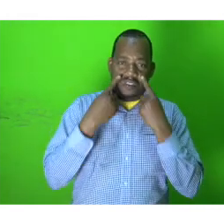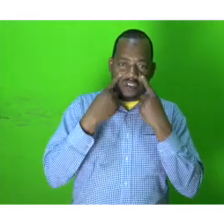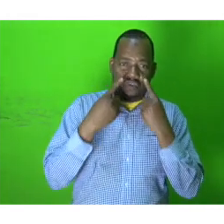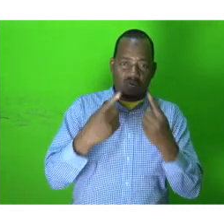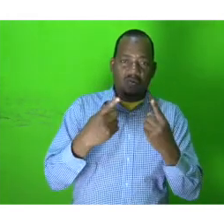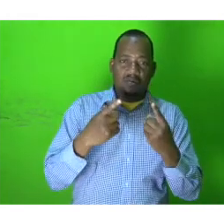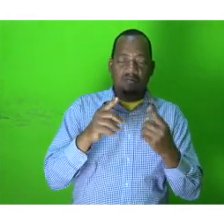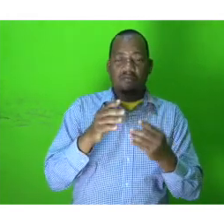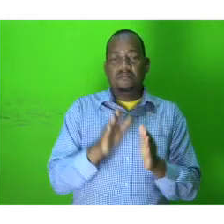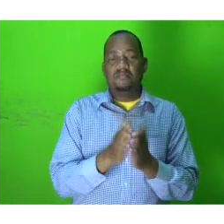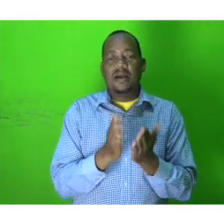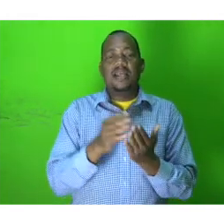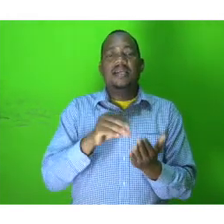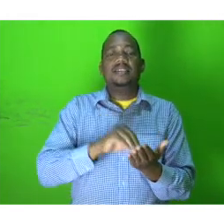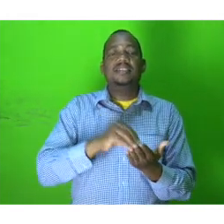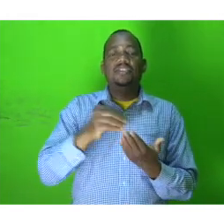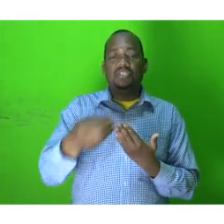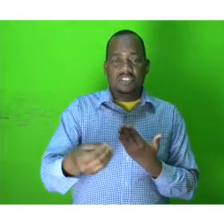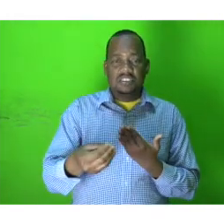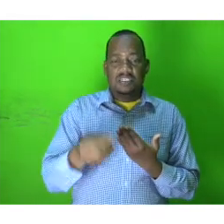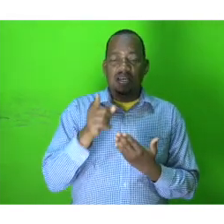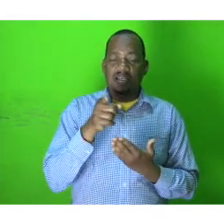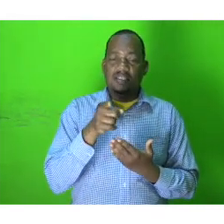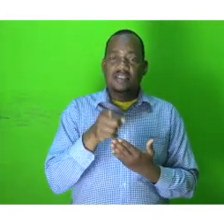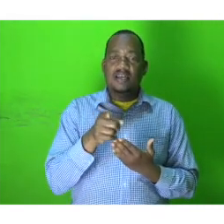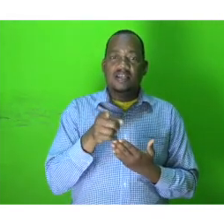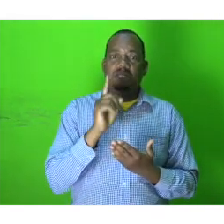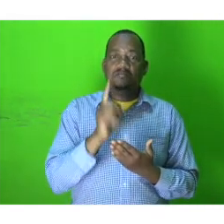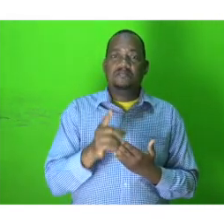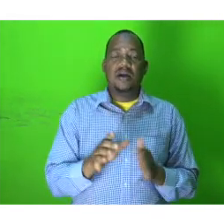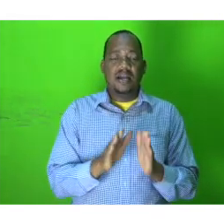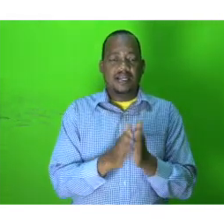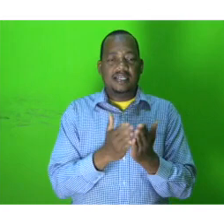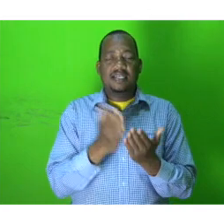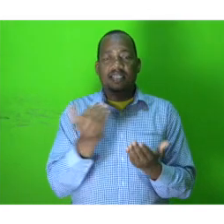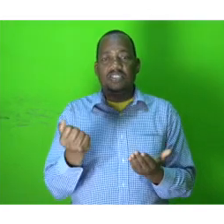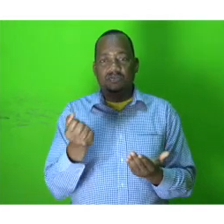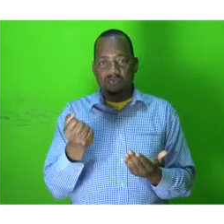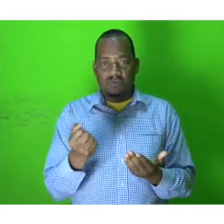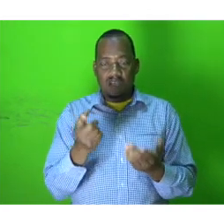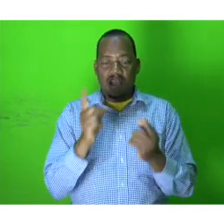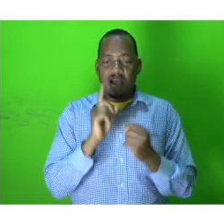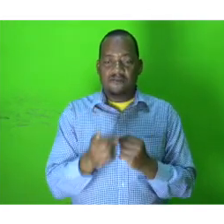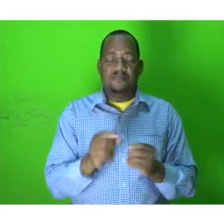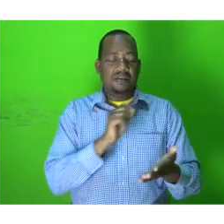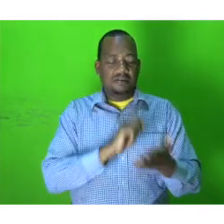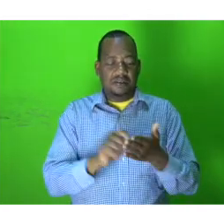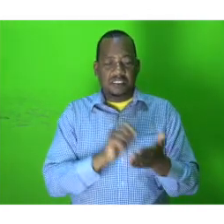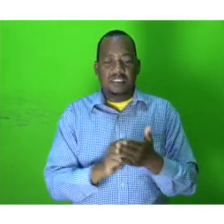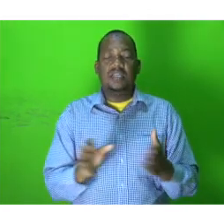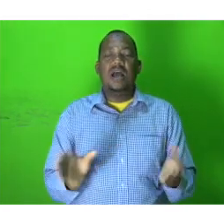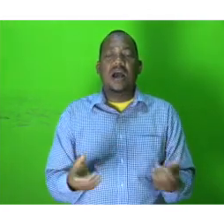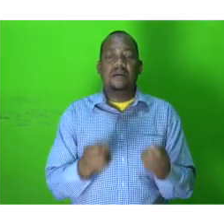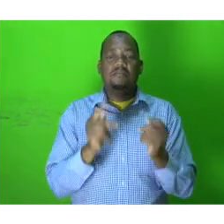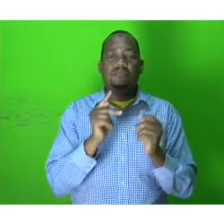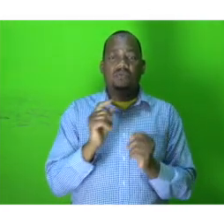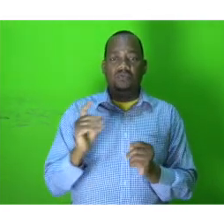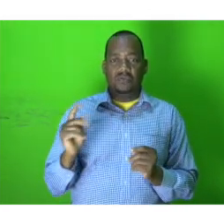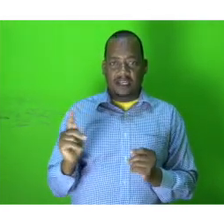The balance to be shown in the balance sheet is that per cash book after it has been written up to